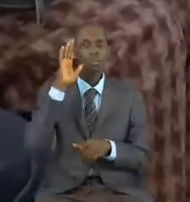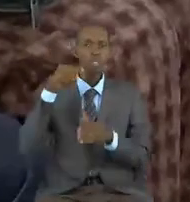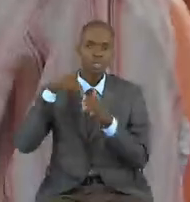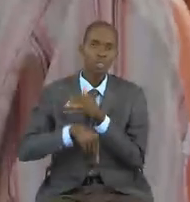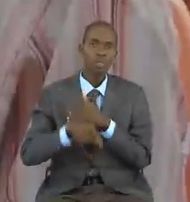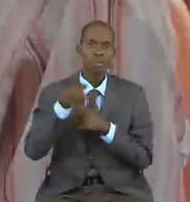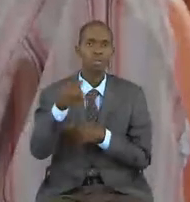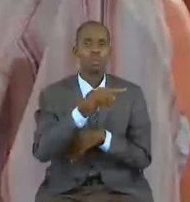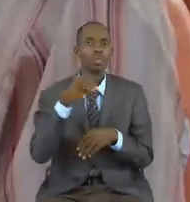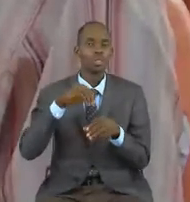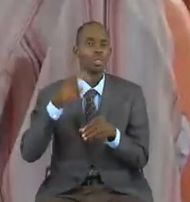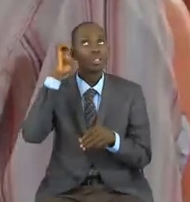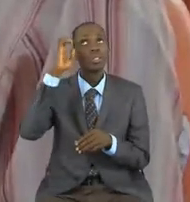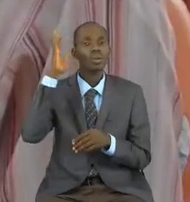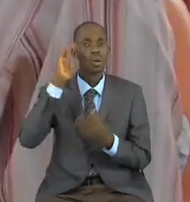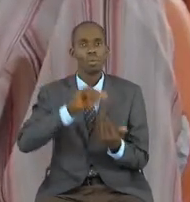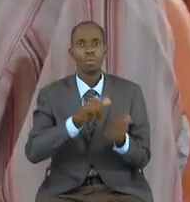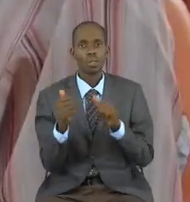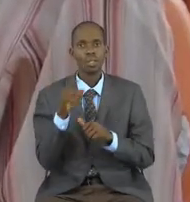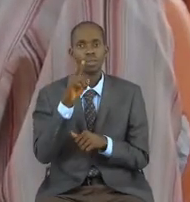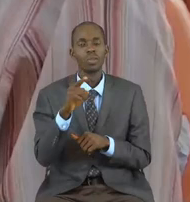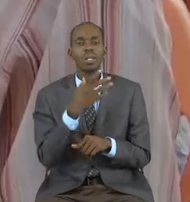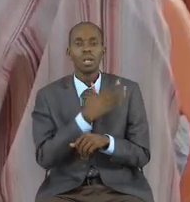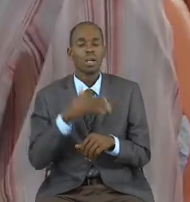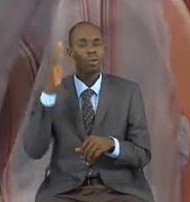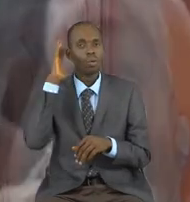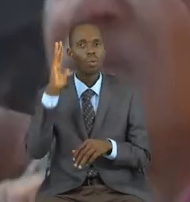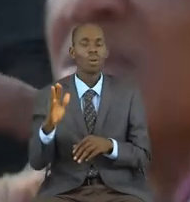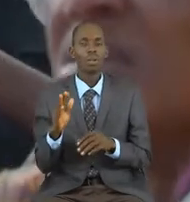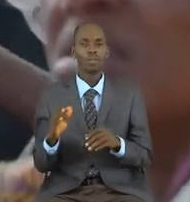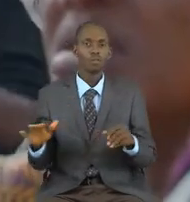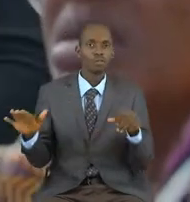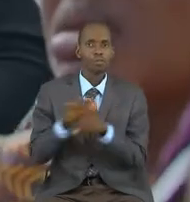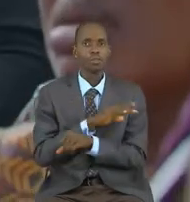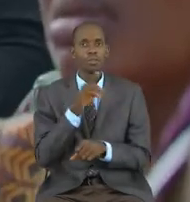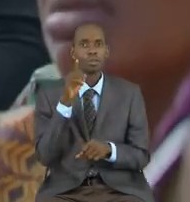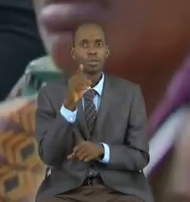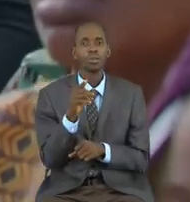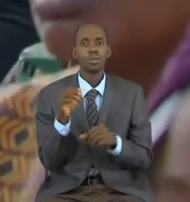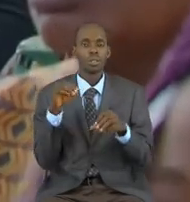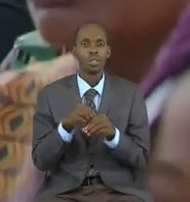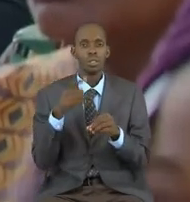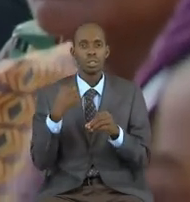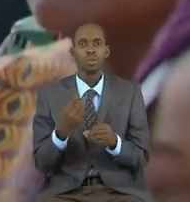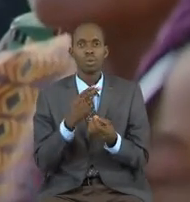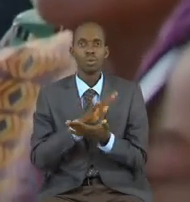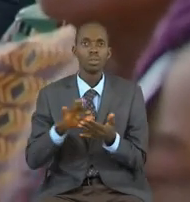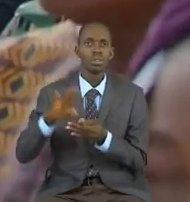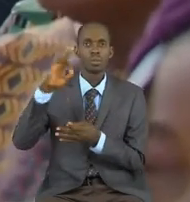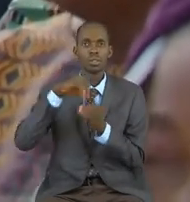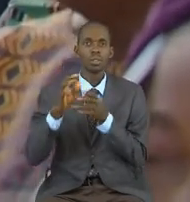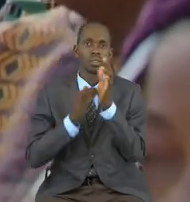will baptize you and empower you and envelope you in the Holy Ghost in Jesus' name.